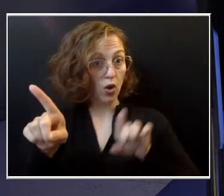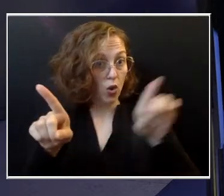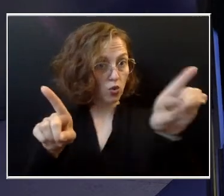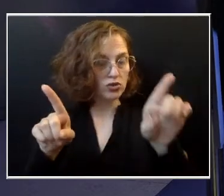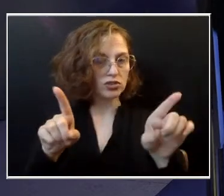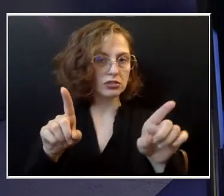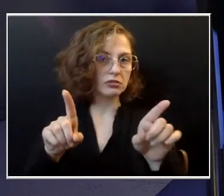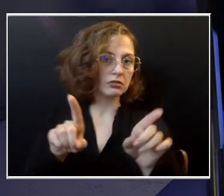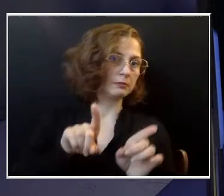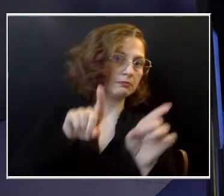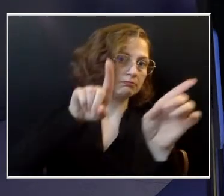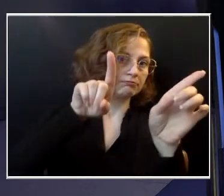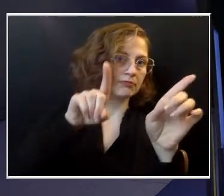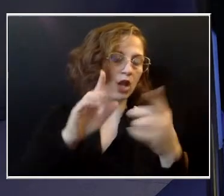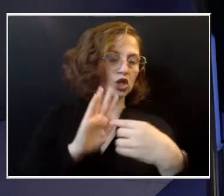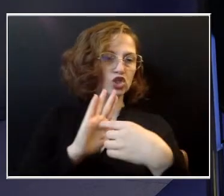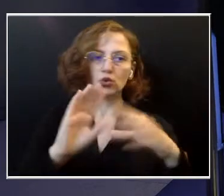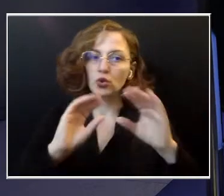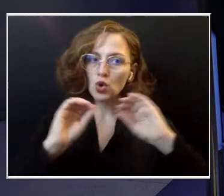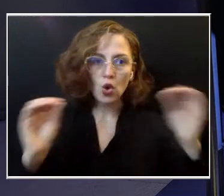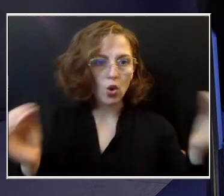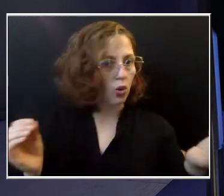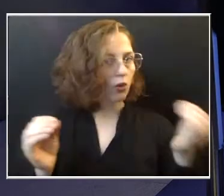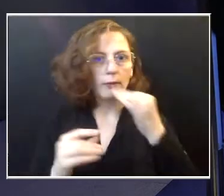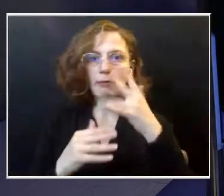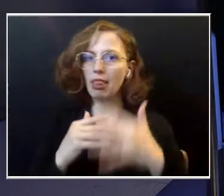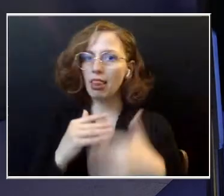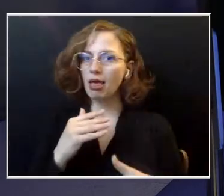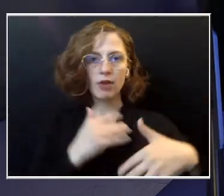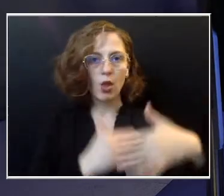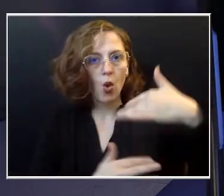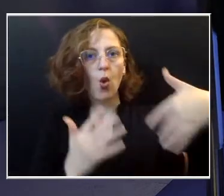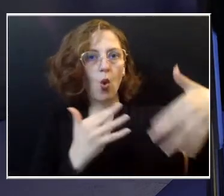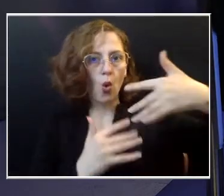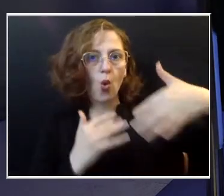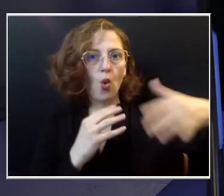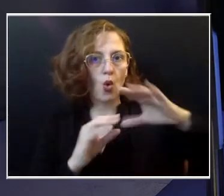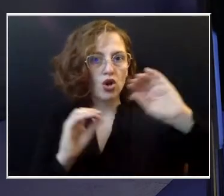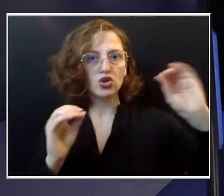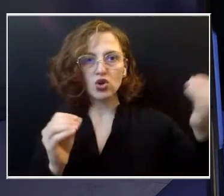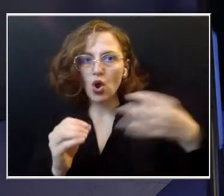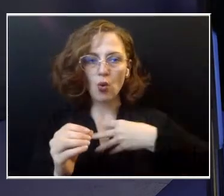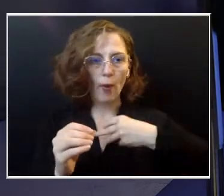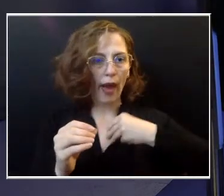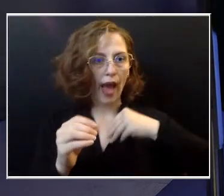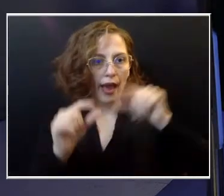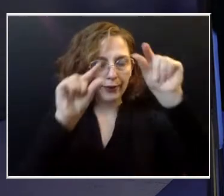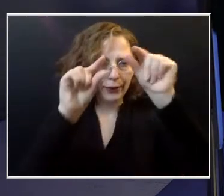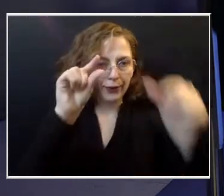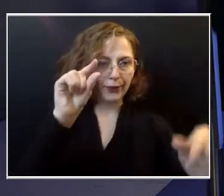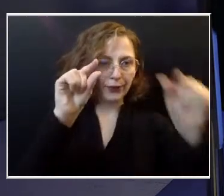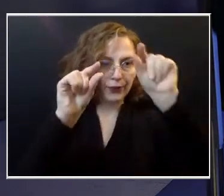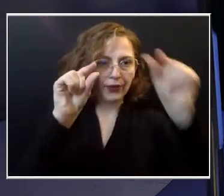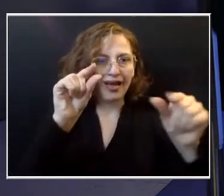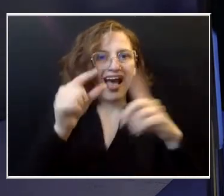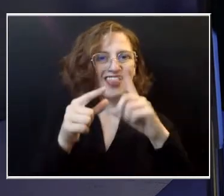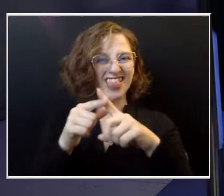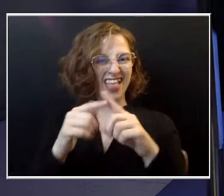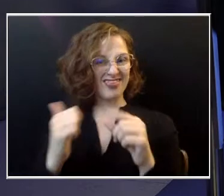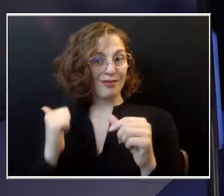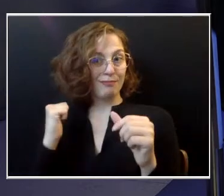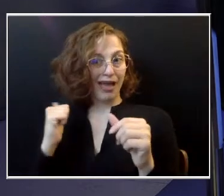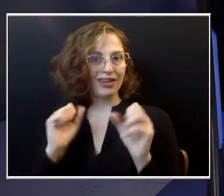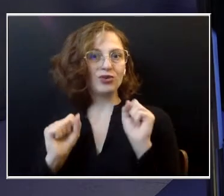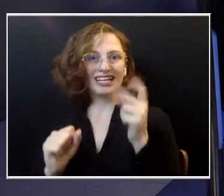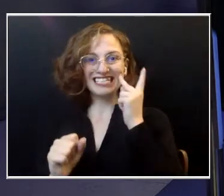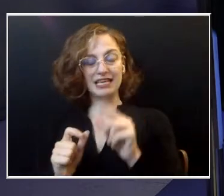nice, robust white line there. But in the back part, it's filling. And is this slow forming? How slow is that forming over time? Yeah, it's